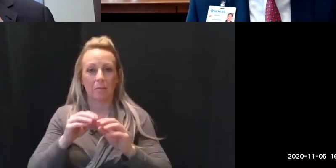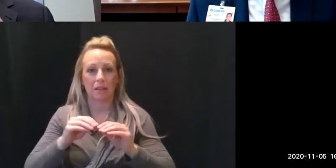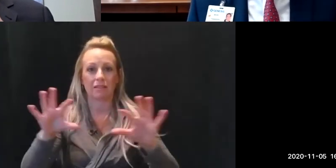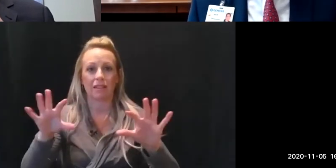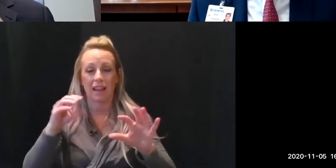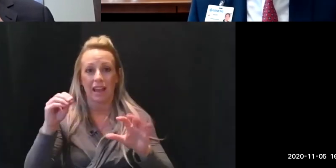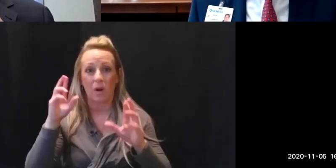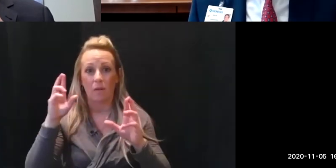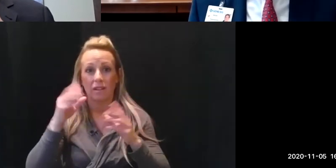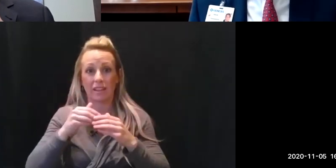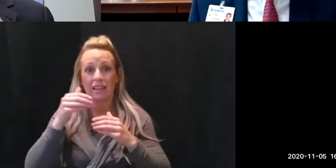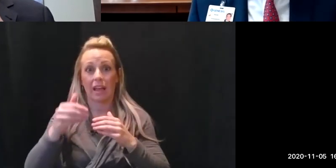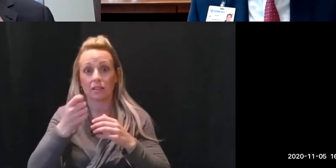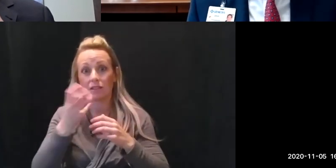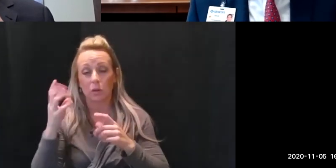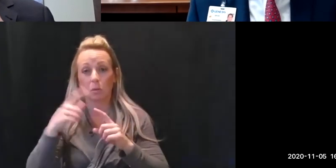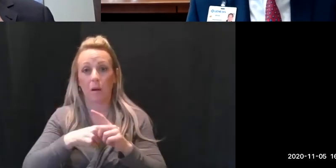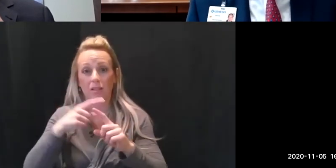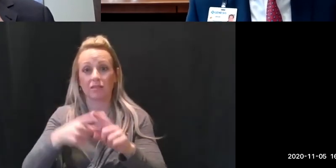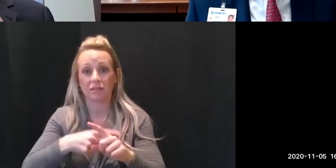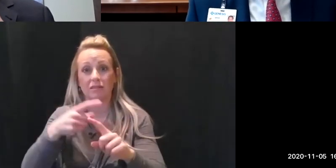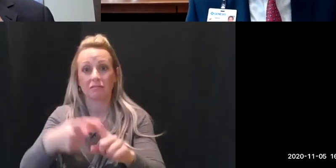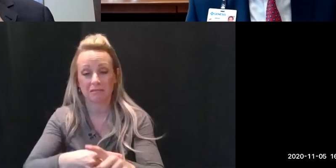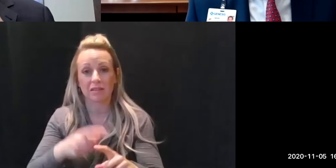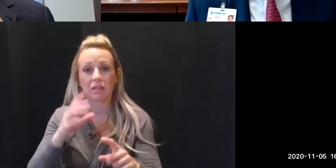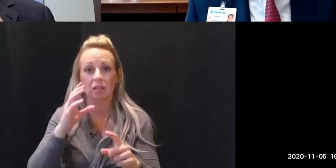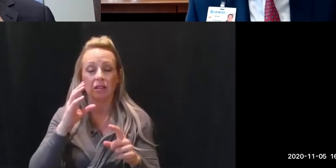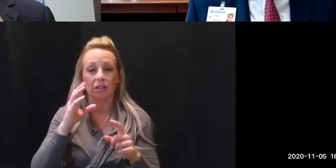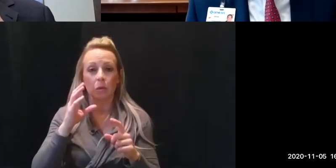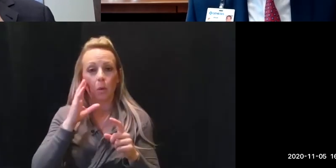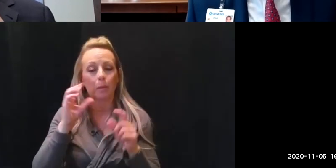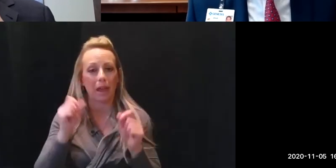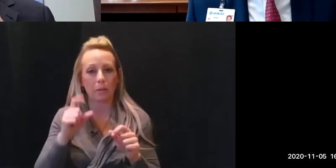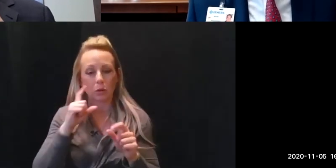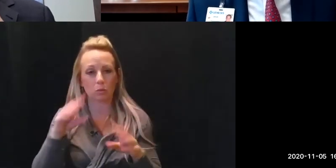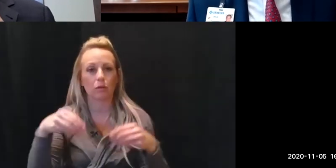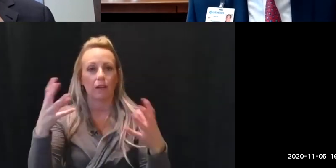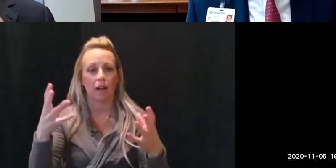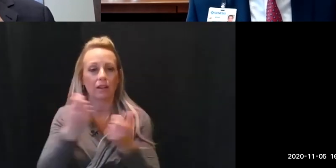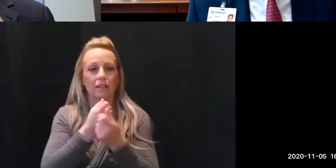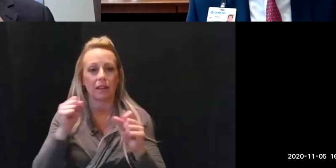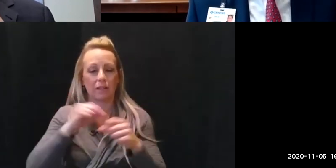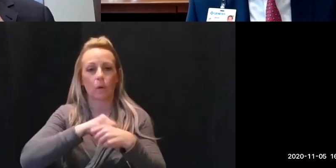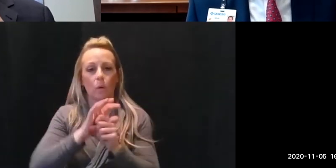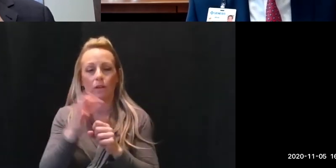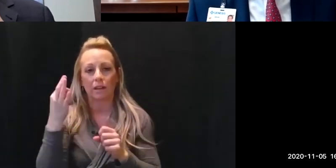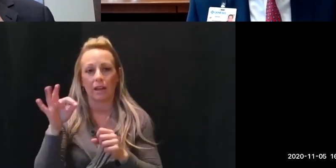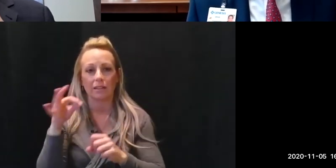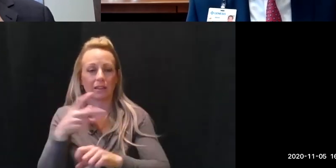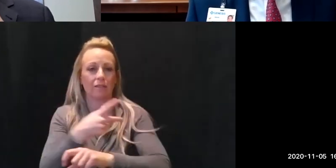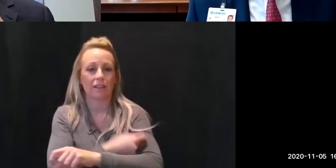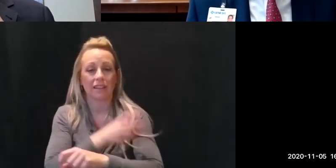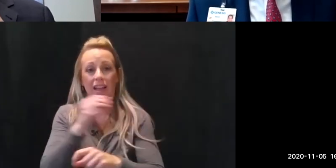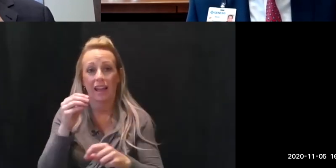months, probably the administration of those vaccines will start to happen. And I would project that over the next 6 months, we're going to